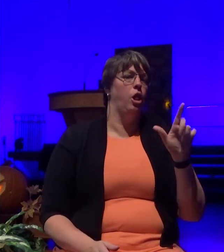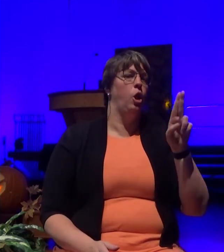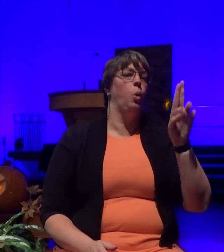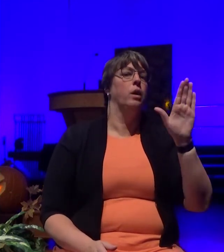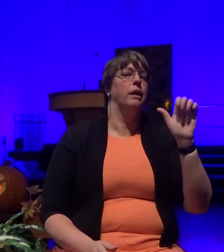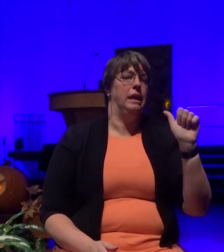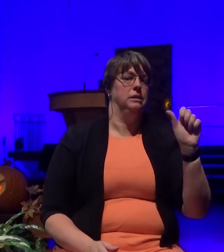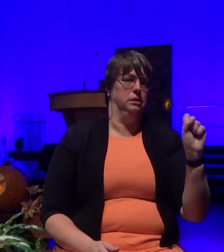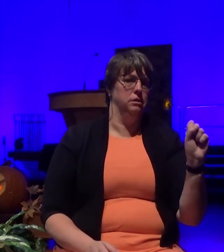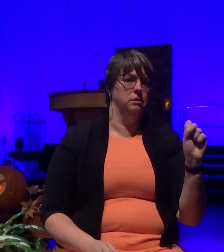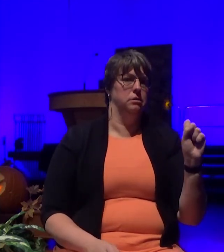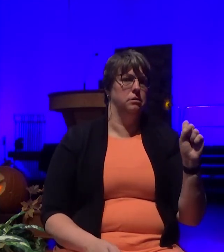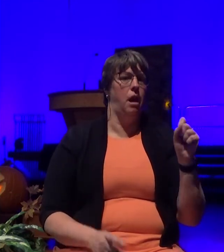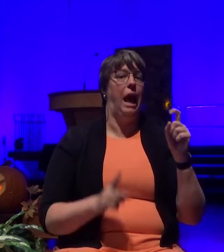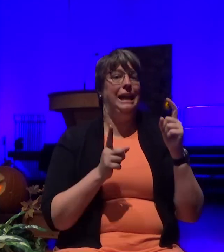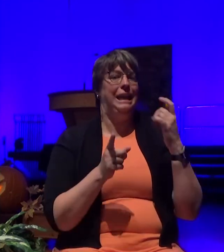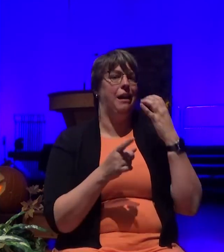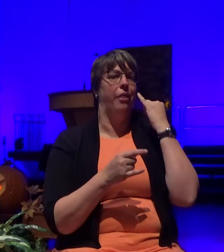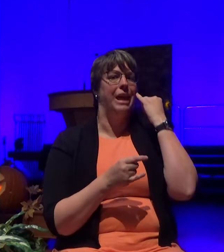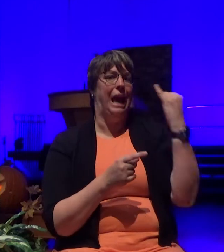Force from us.